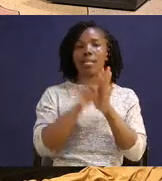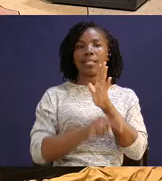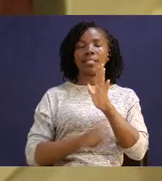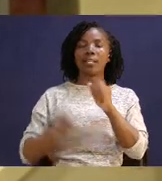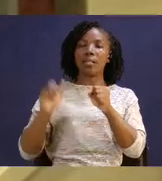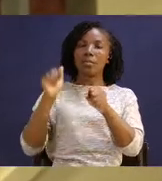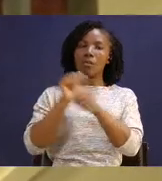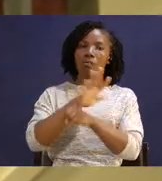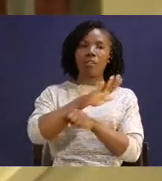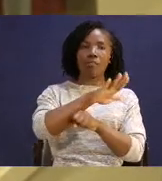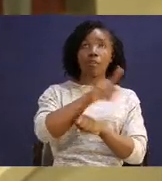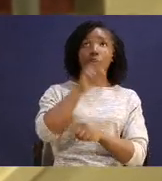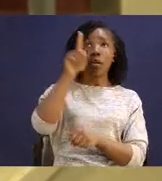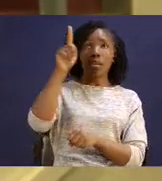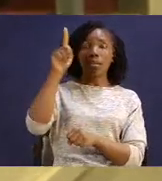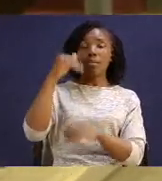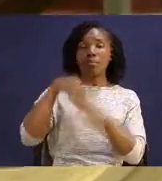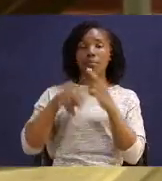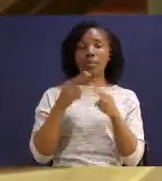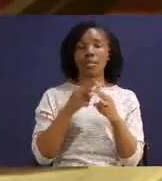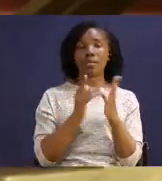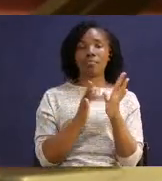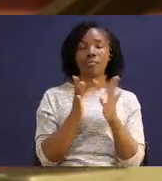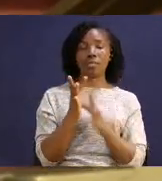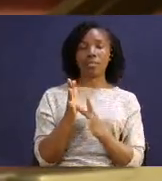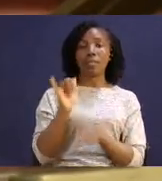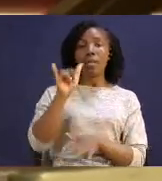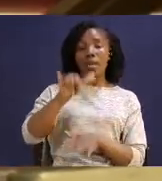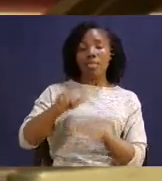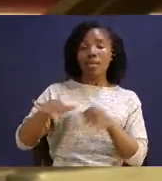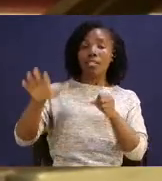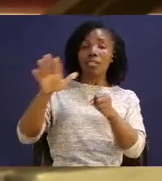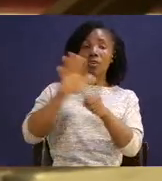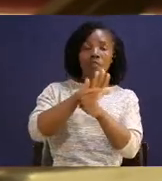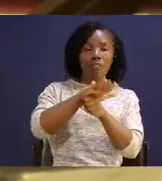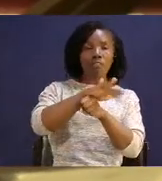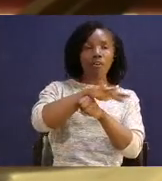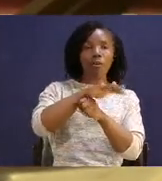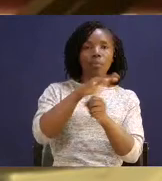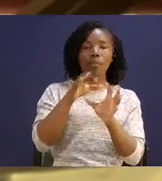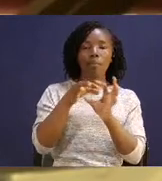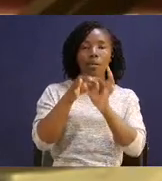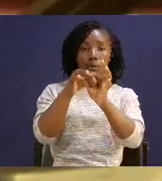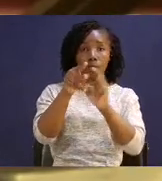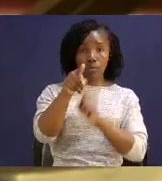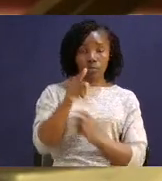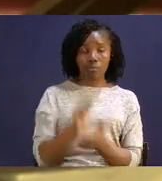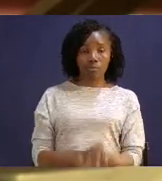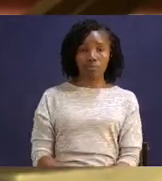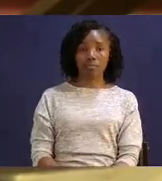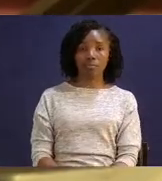overflow. In Jesus' name. And that overflow belongs to you.